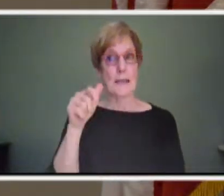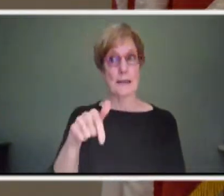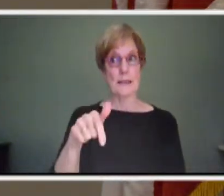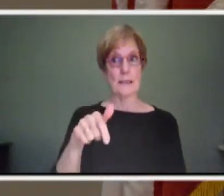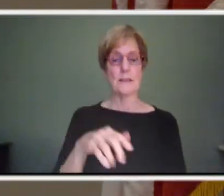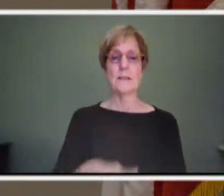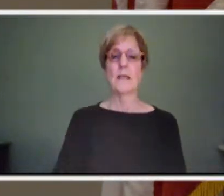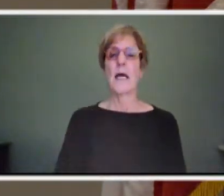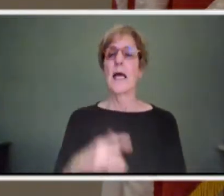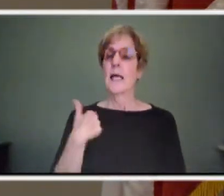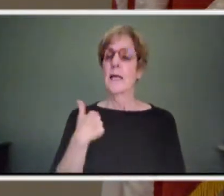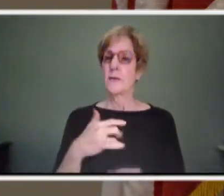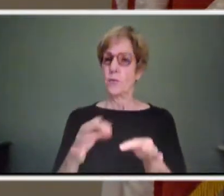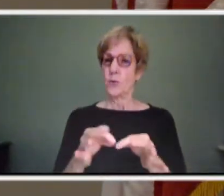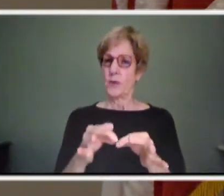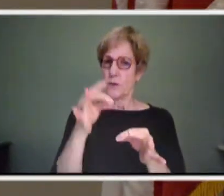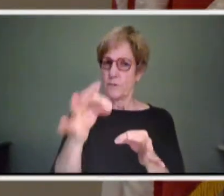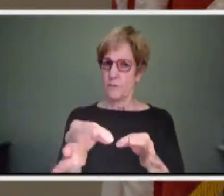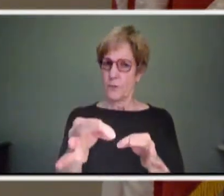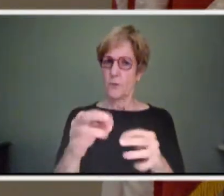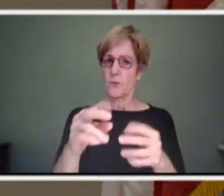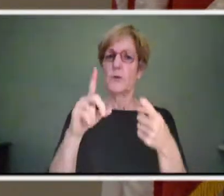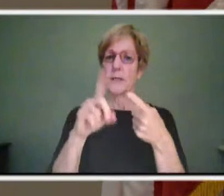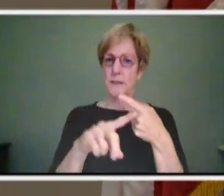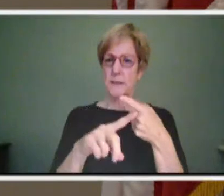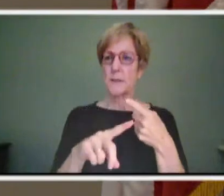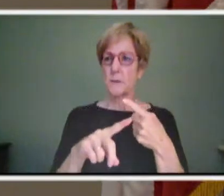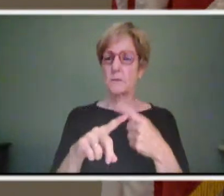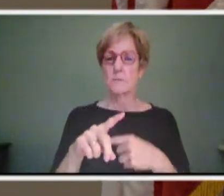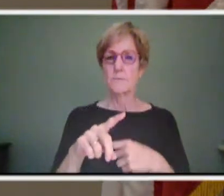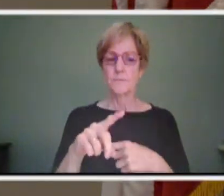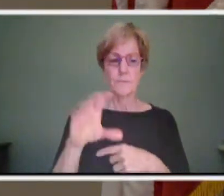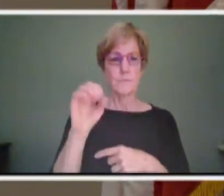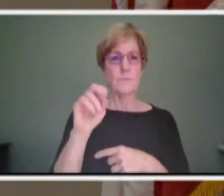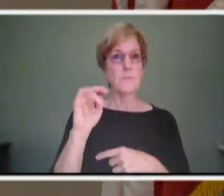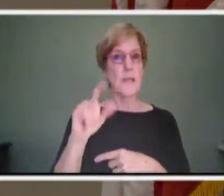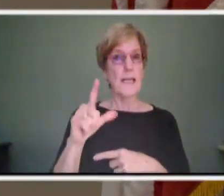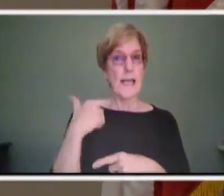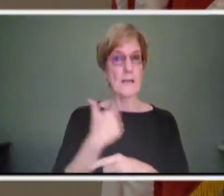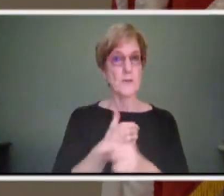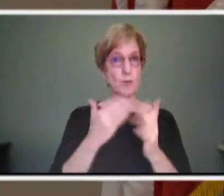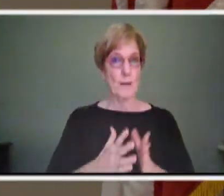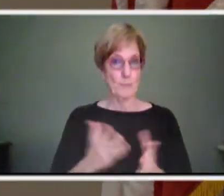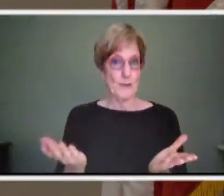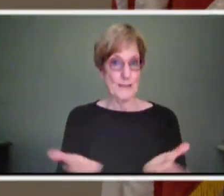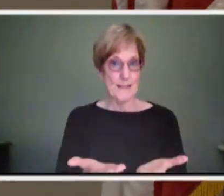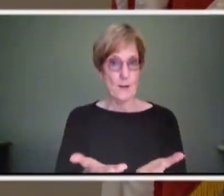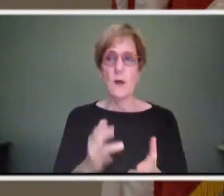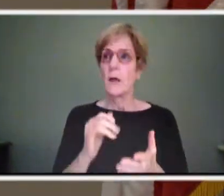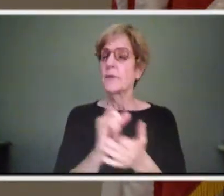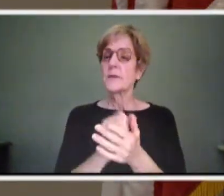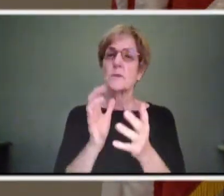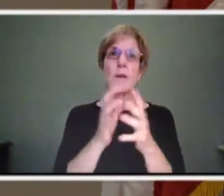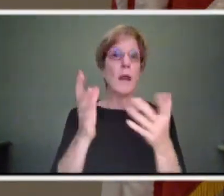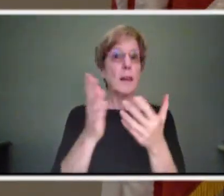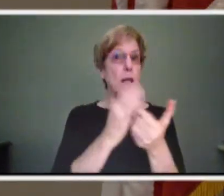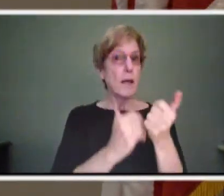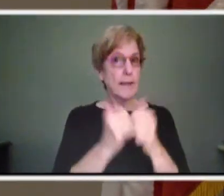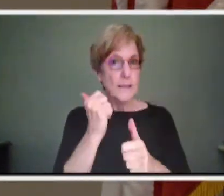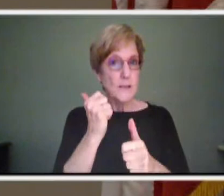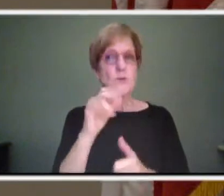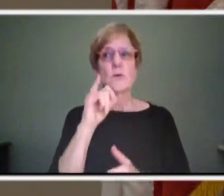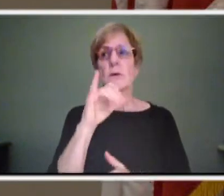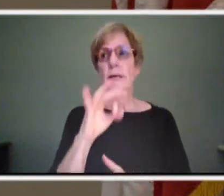defer it until the council member is present. Because I think this would, first of all, be a whole lot easier if we had